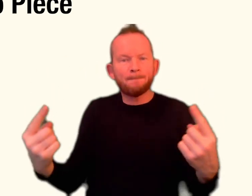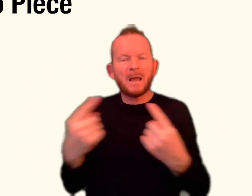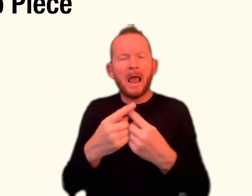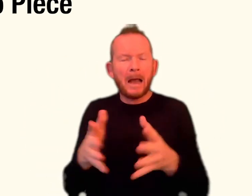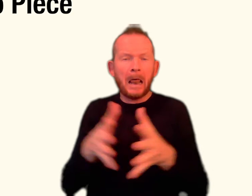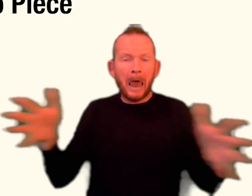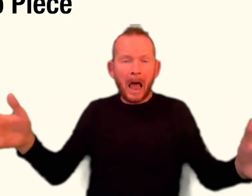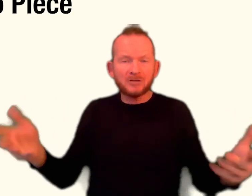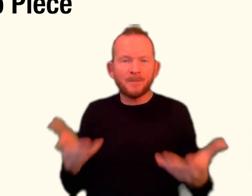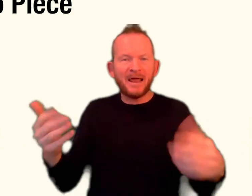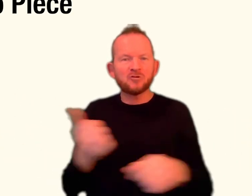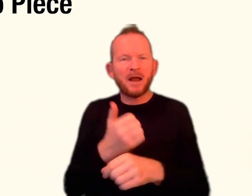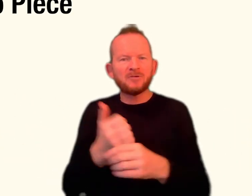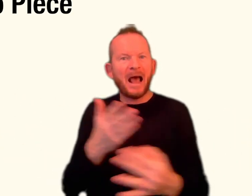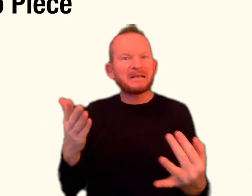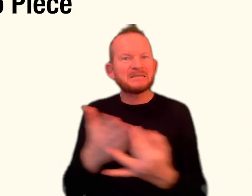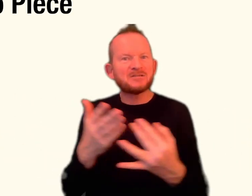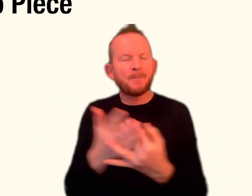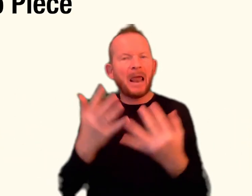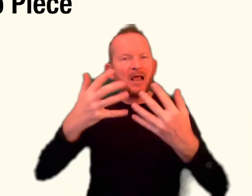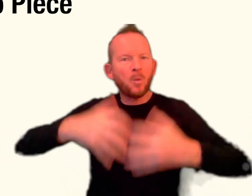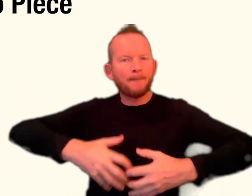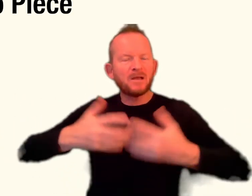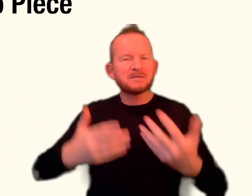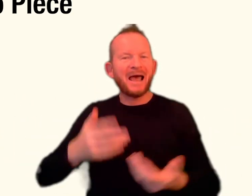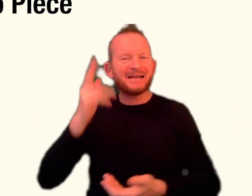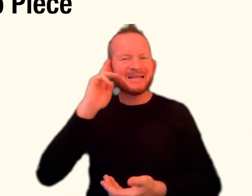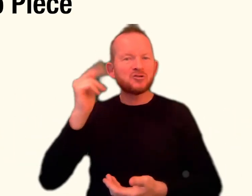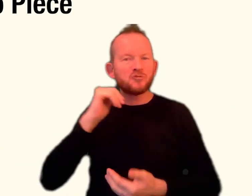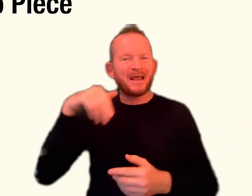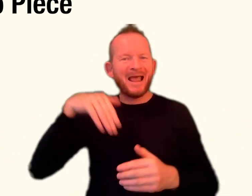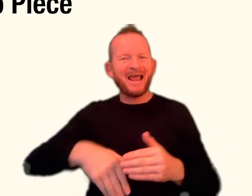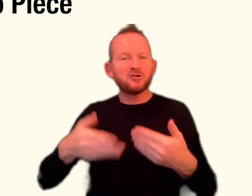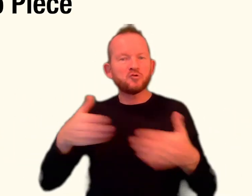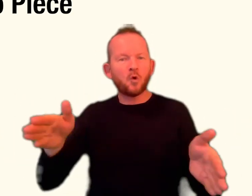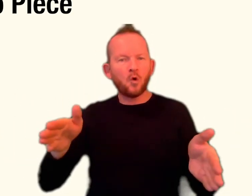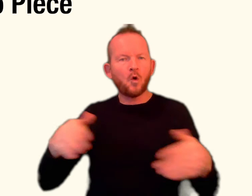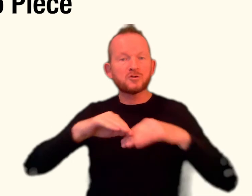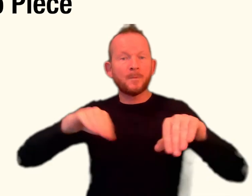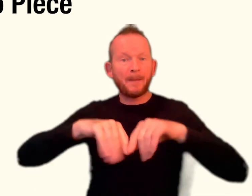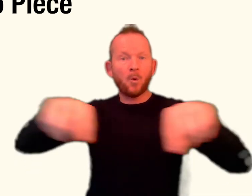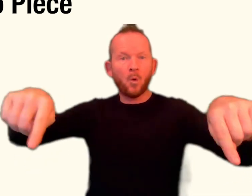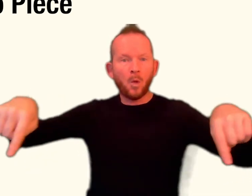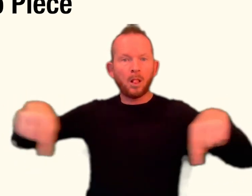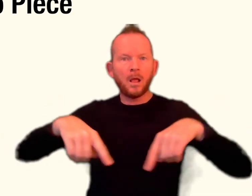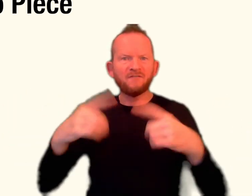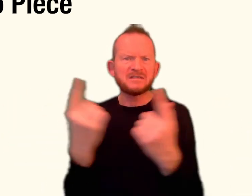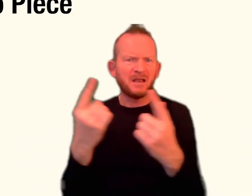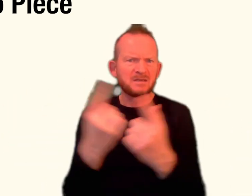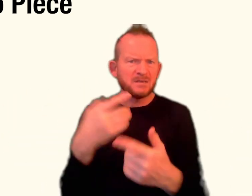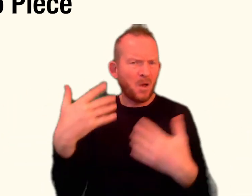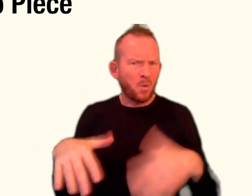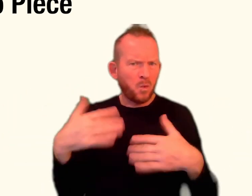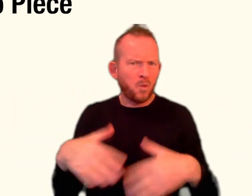with accessible play equipment and a sensory indoor swimming pool. The facilities were incredible. But this is what we should have in